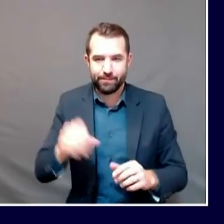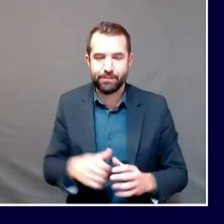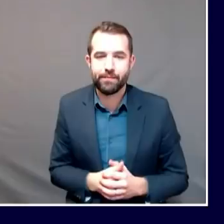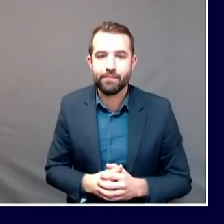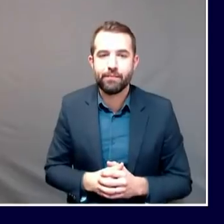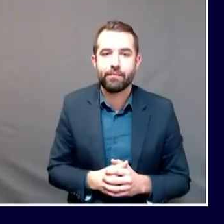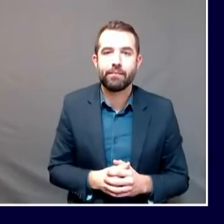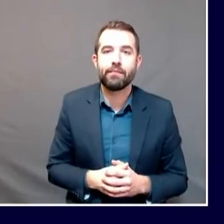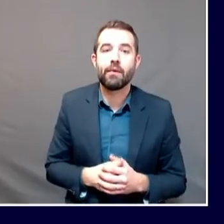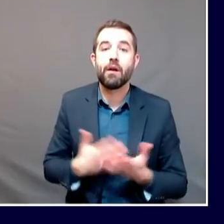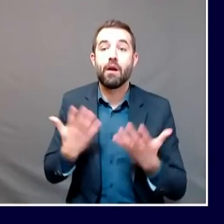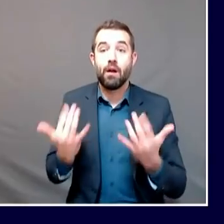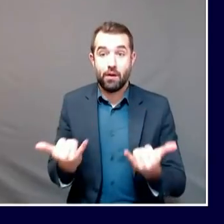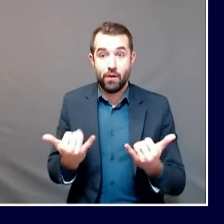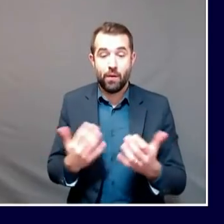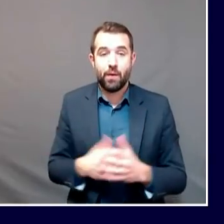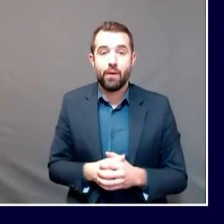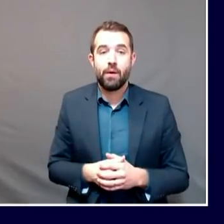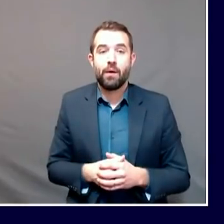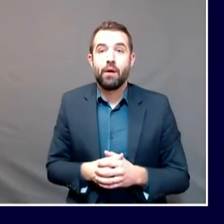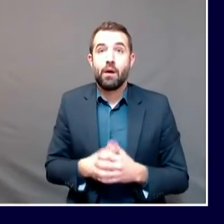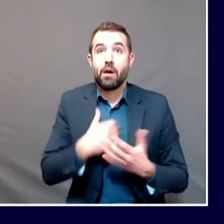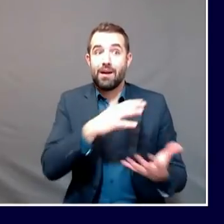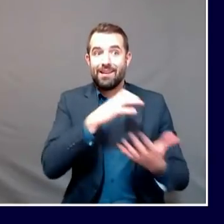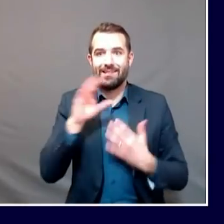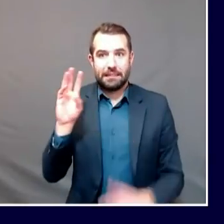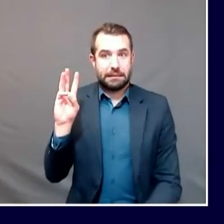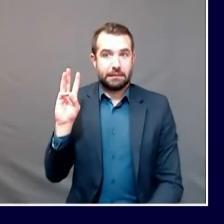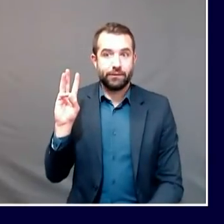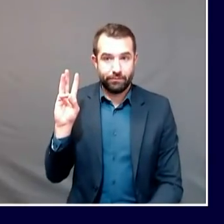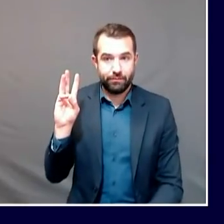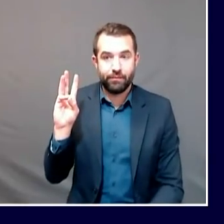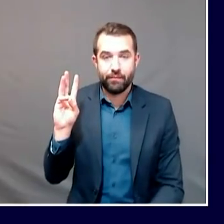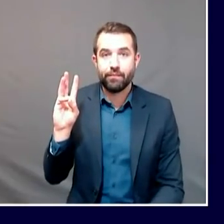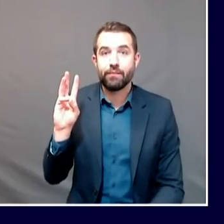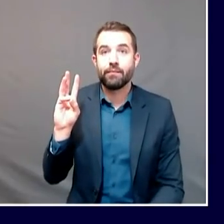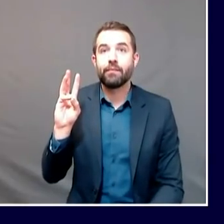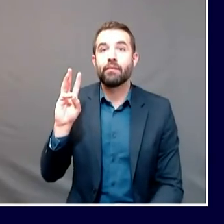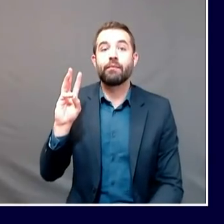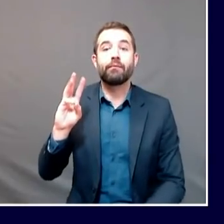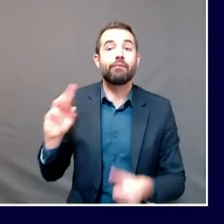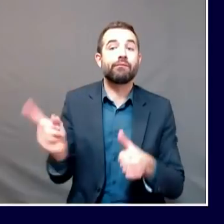where they're at, and each received an initial allocation of 975 doses.